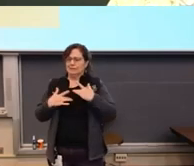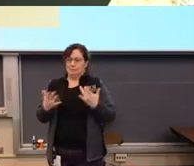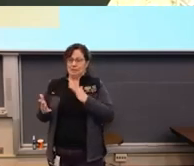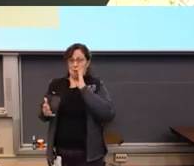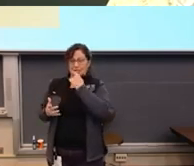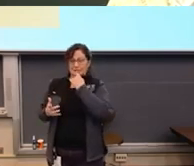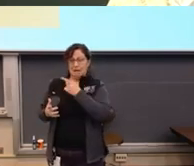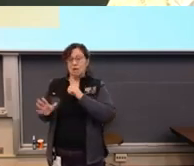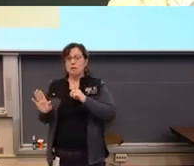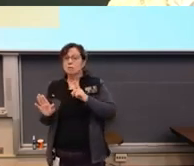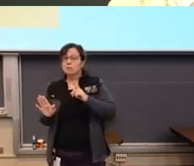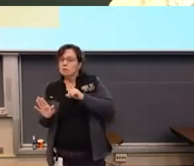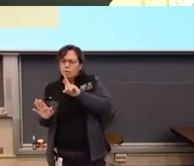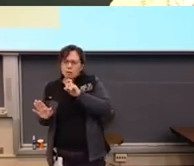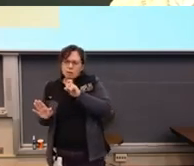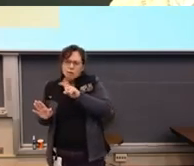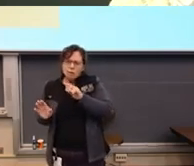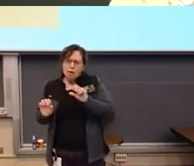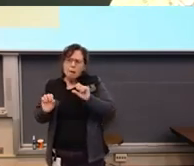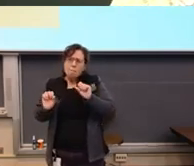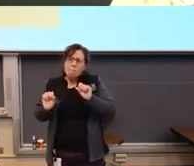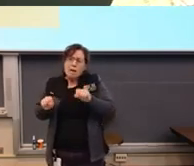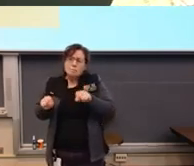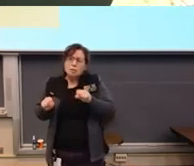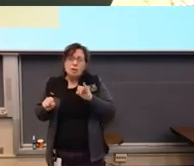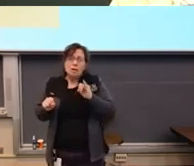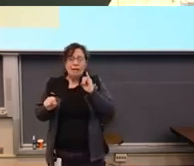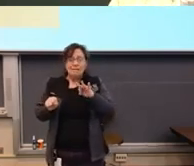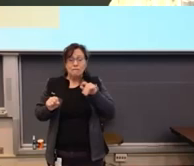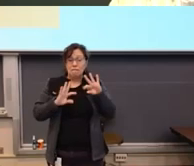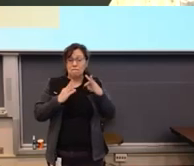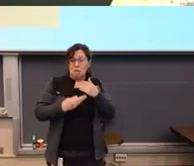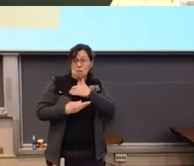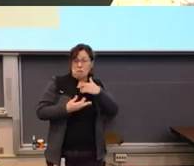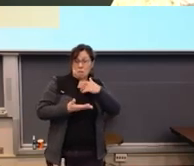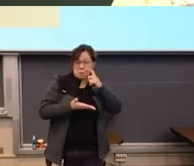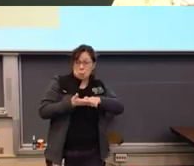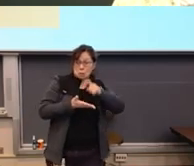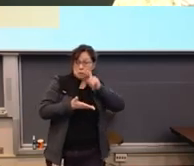it possible, you know, if your family member is seeing these things, is it possible